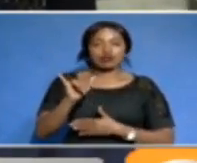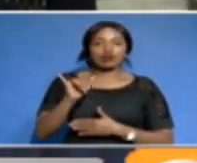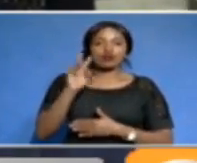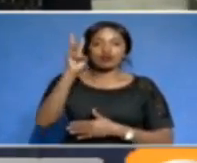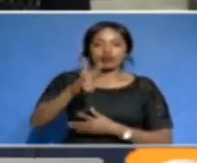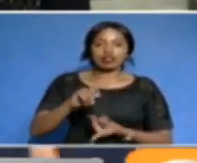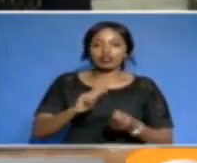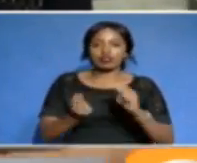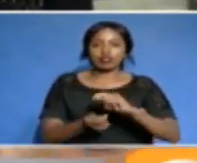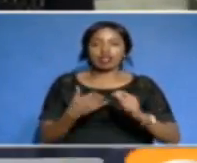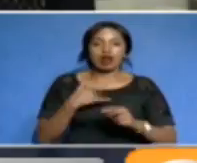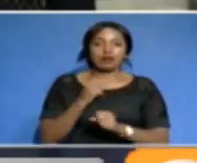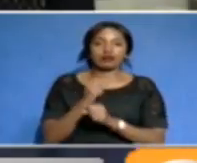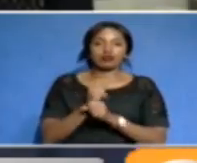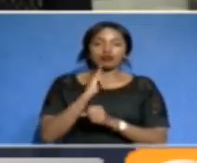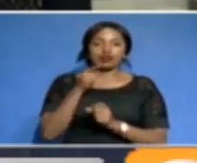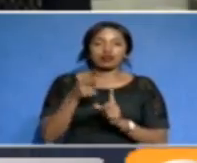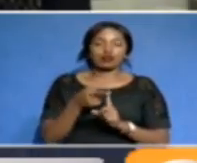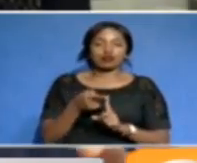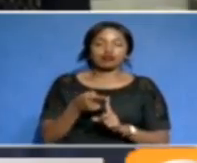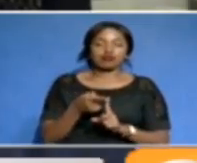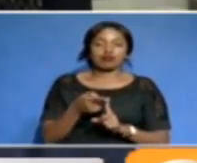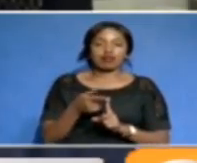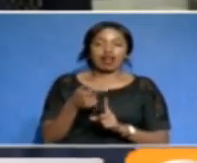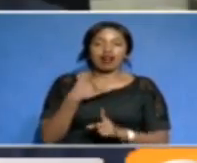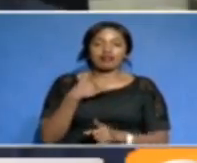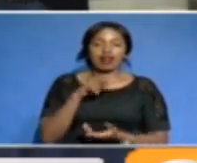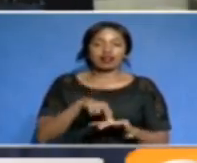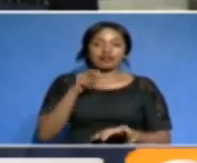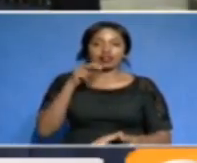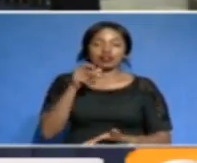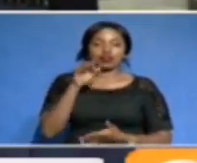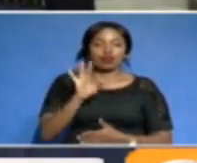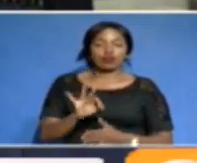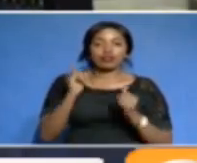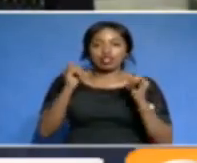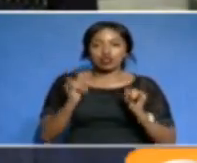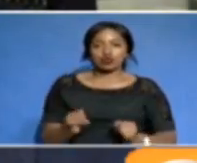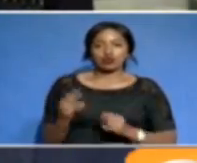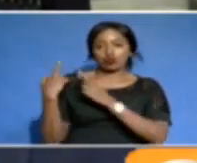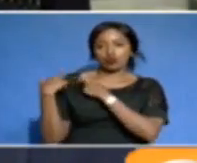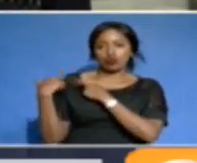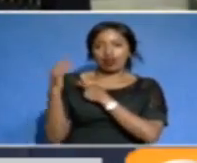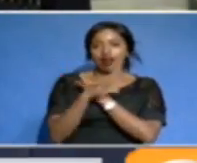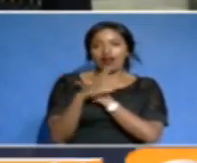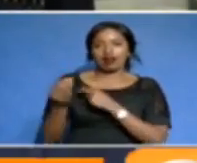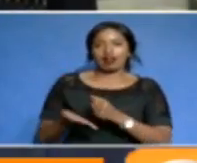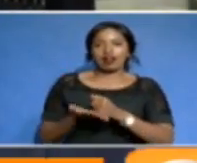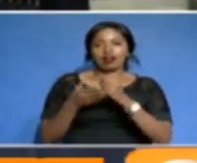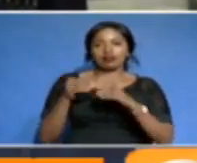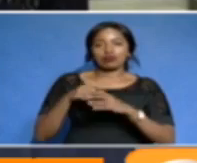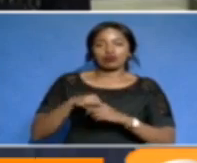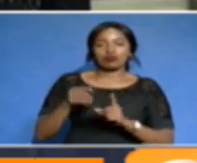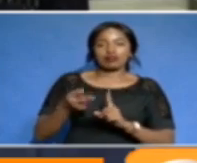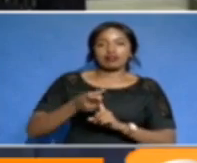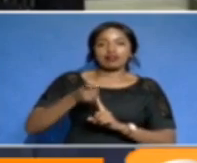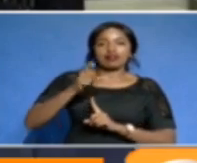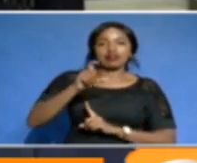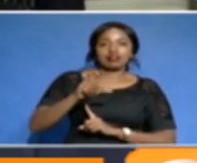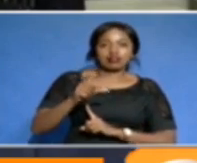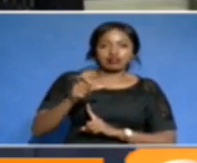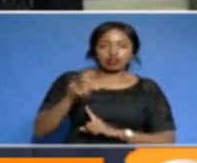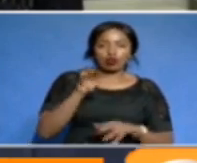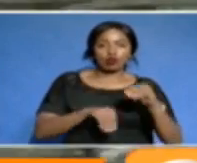out and take advantage of the new law and help increase